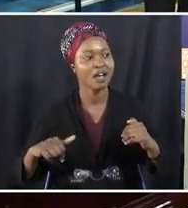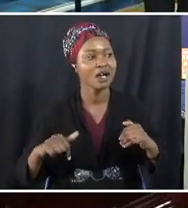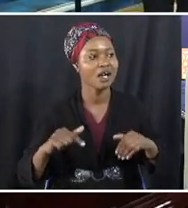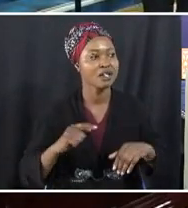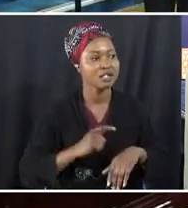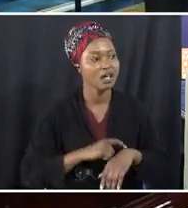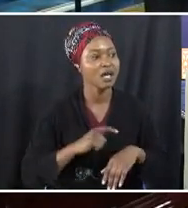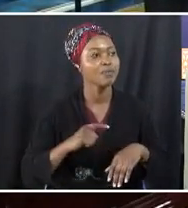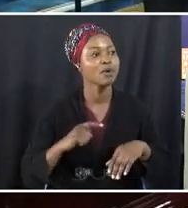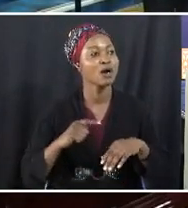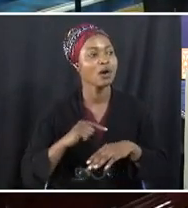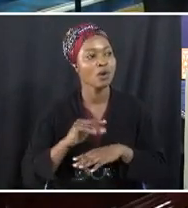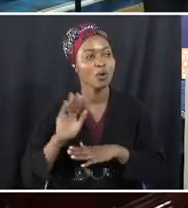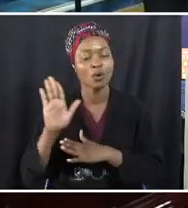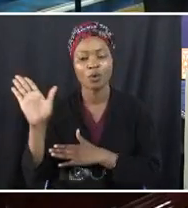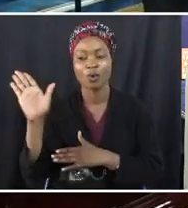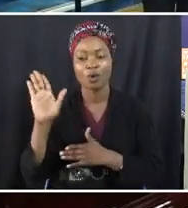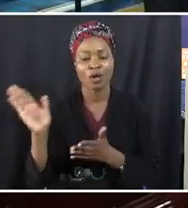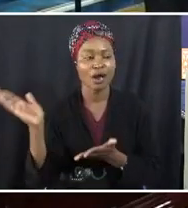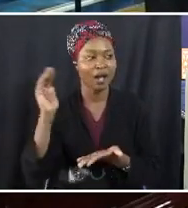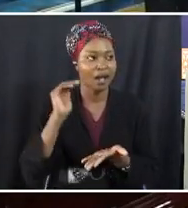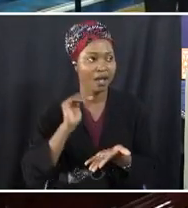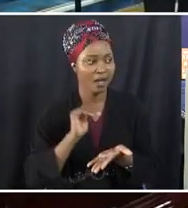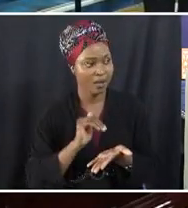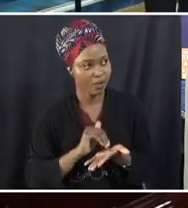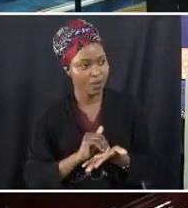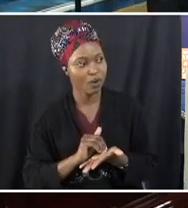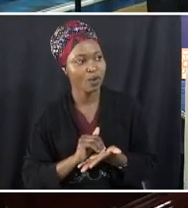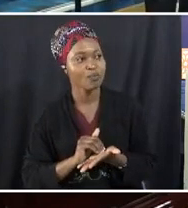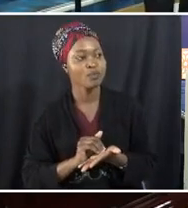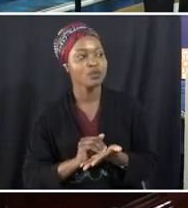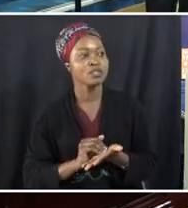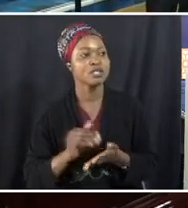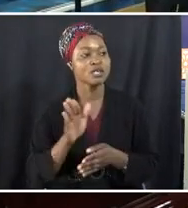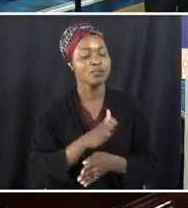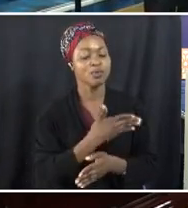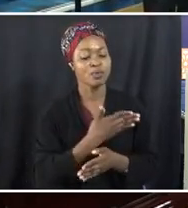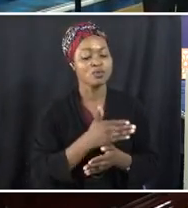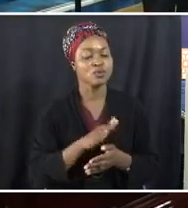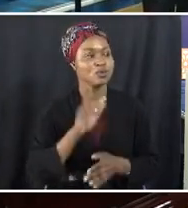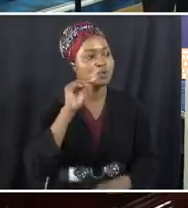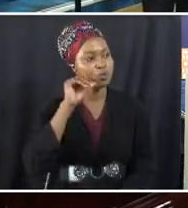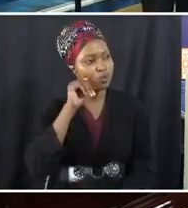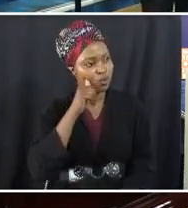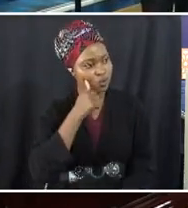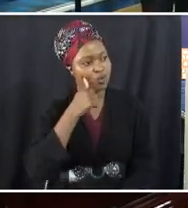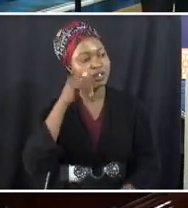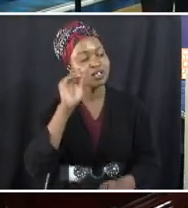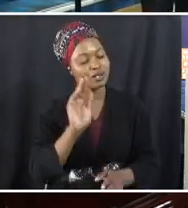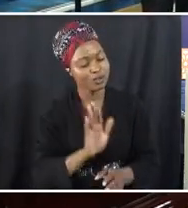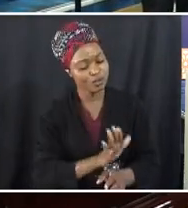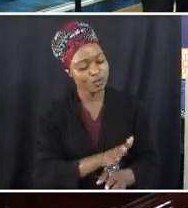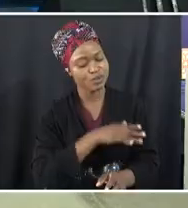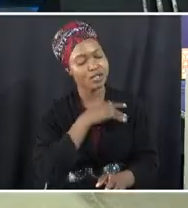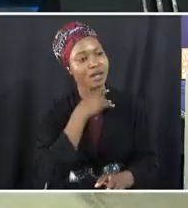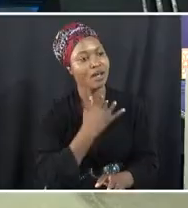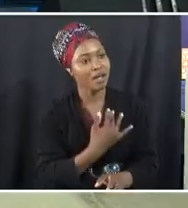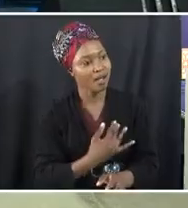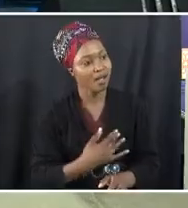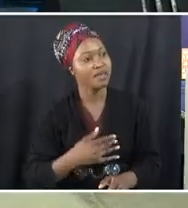tutatengana na haote na huko nyimbo nzuri